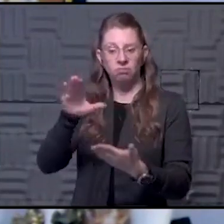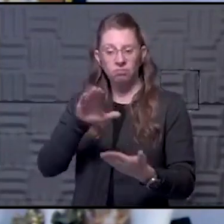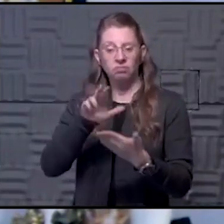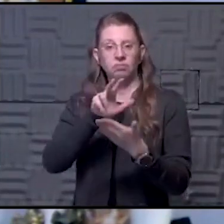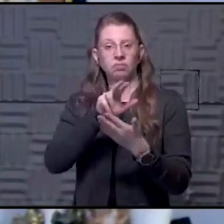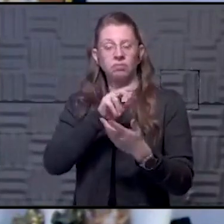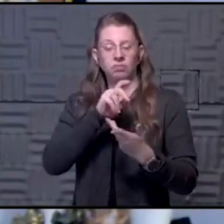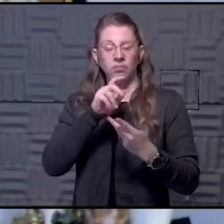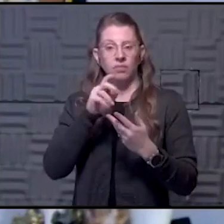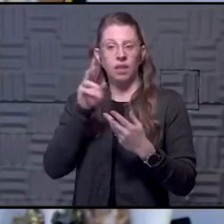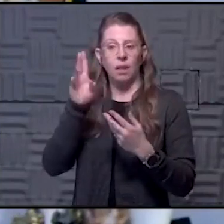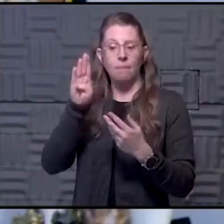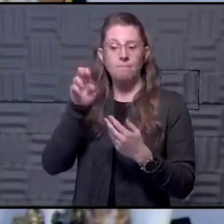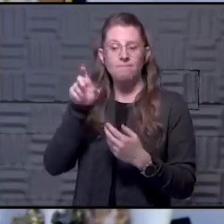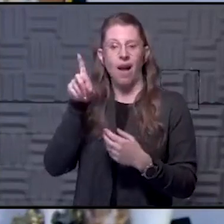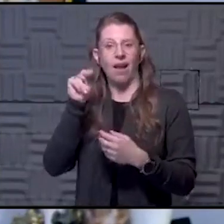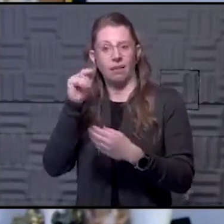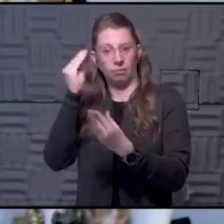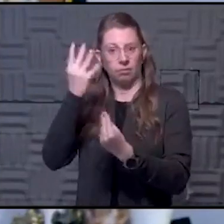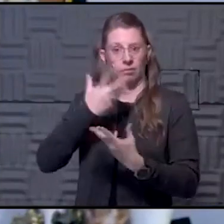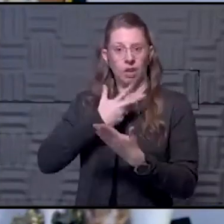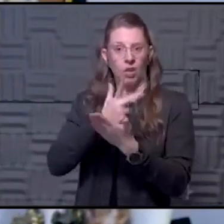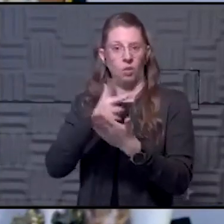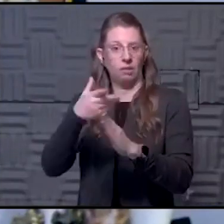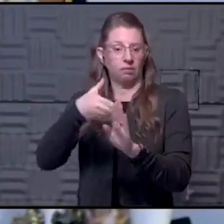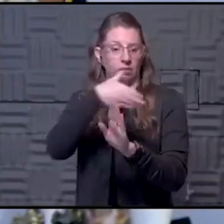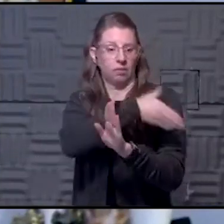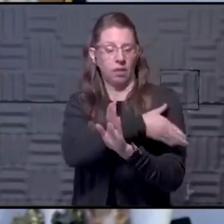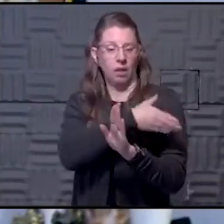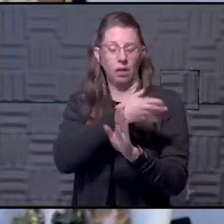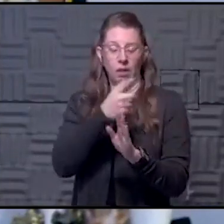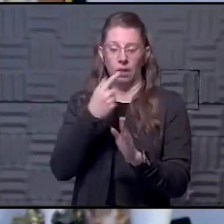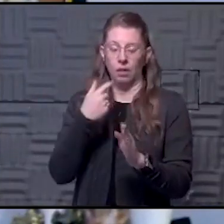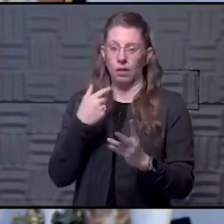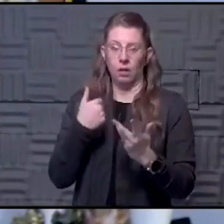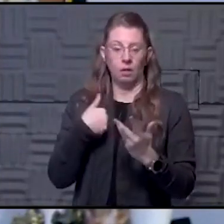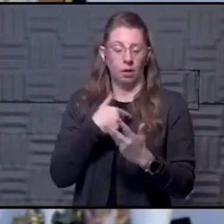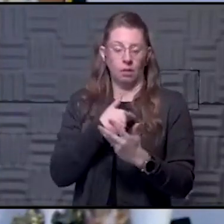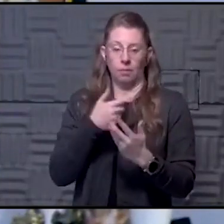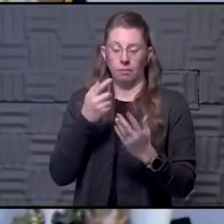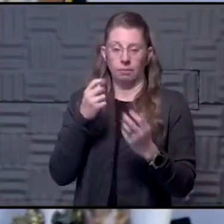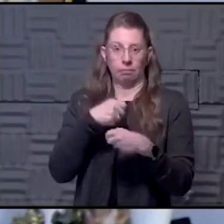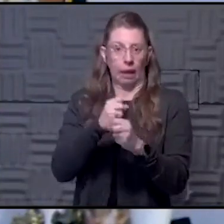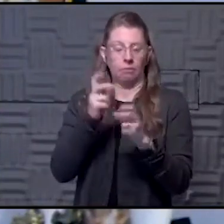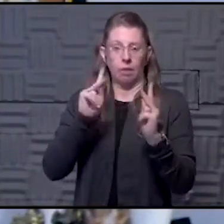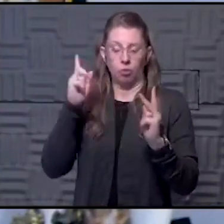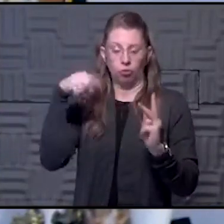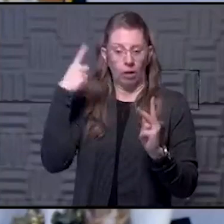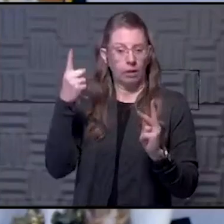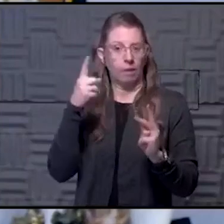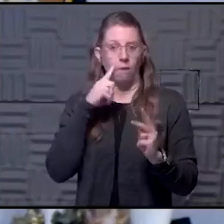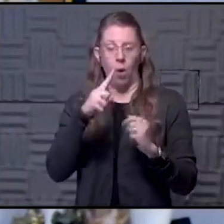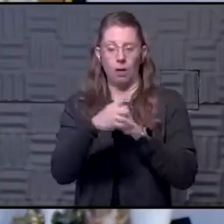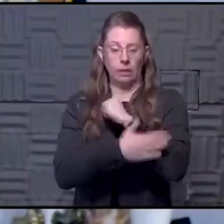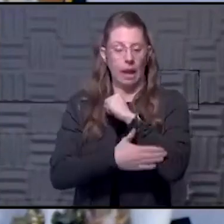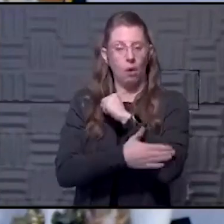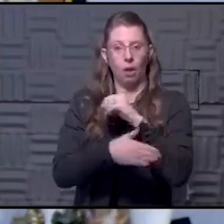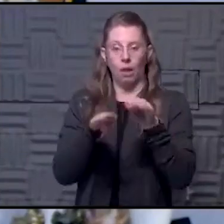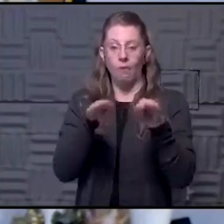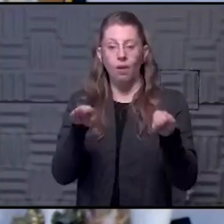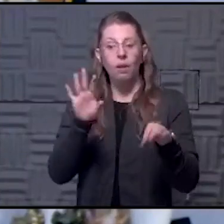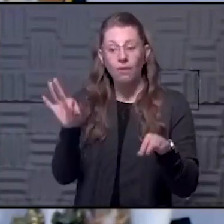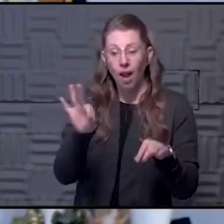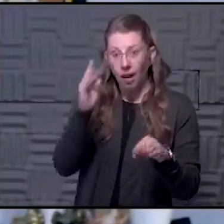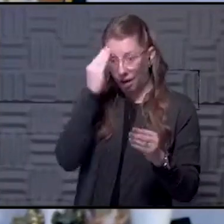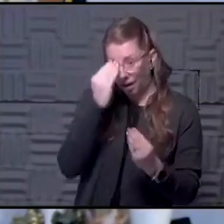by giving us always a 3-week lead time. See, we were driving everybody crazy at the county levels because we would talk to them on Friday and say, here's